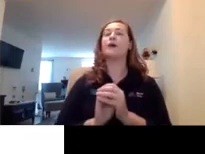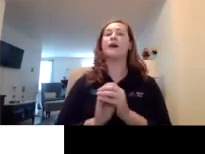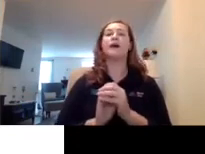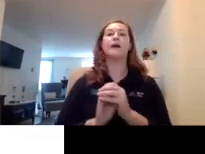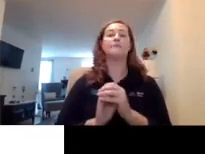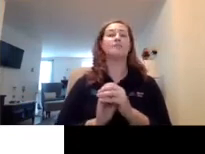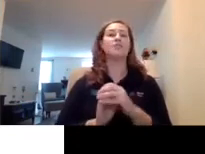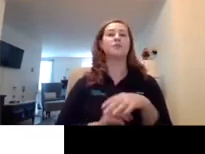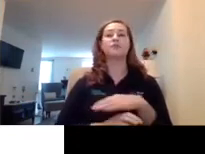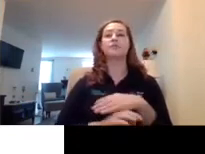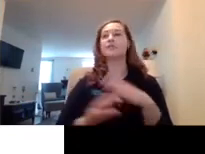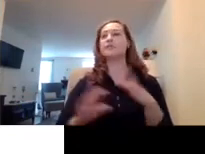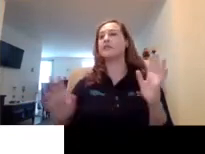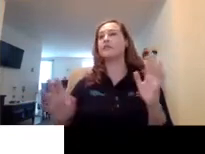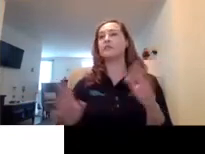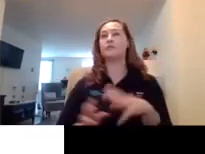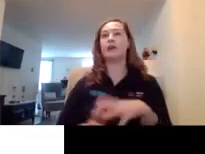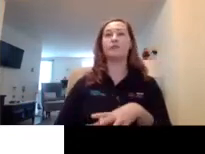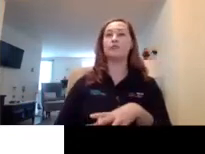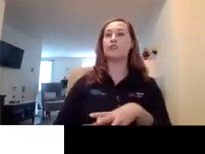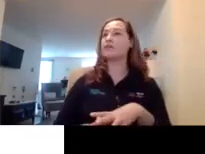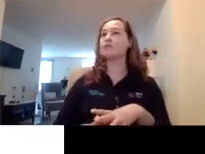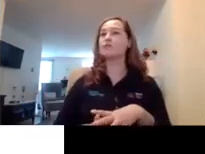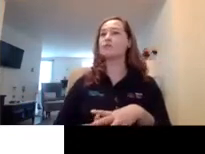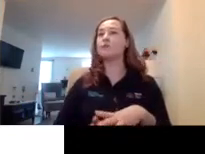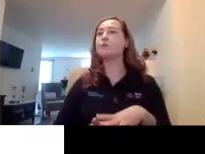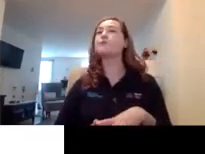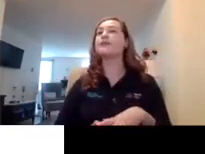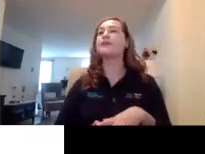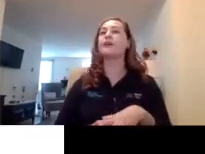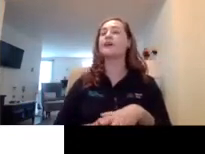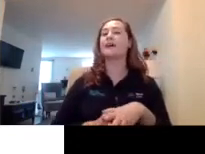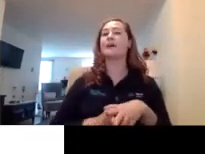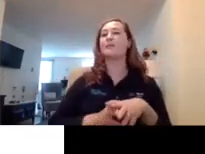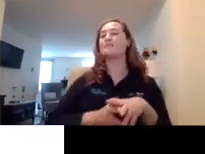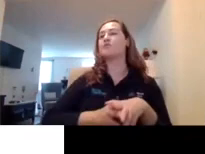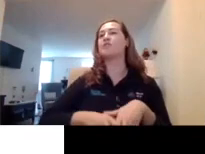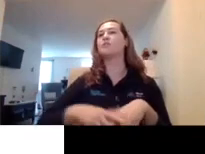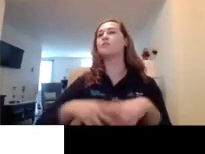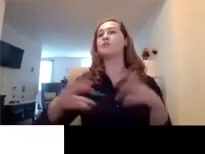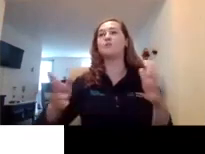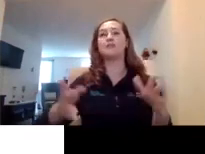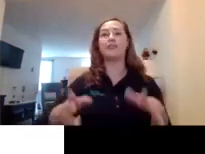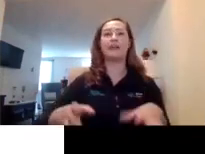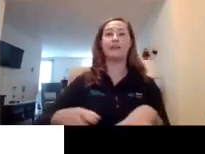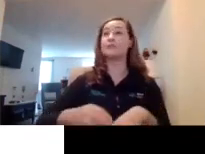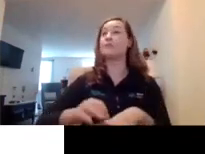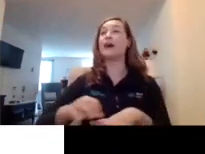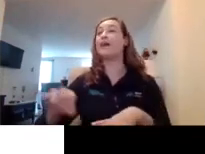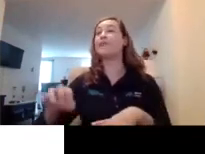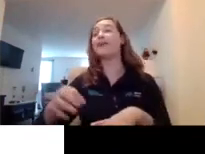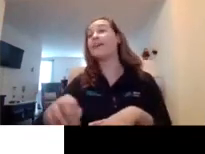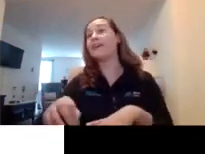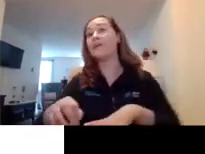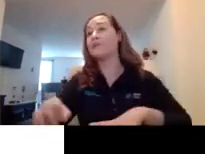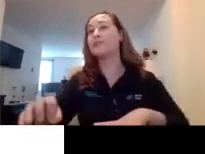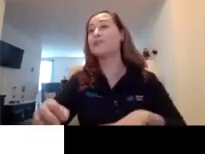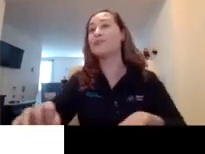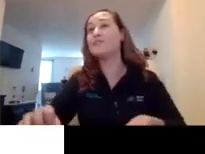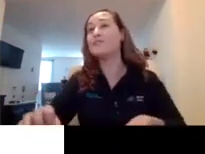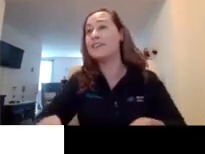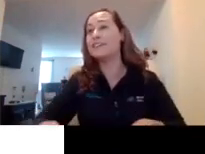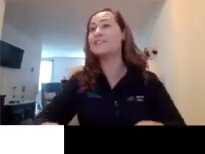her. She was listening to Michael Jackson's music. She was doing like a spa day